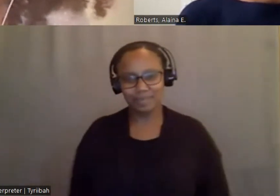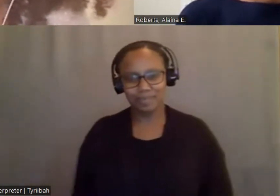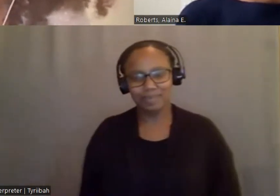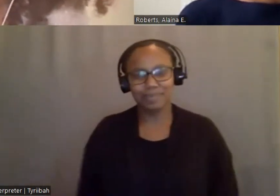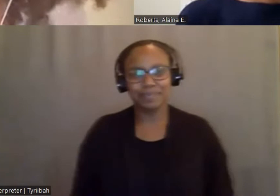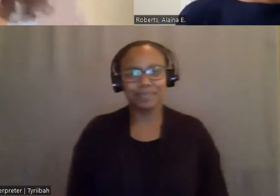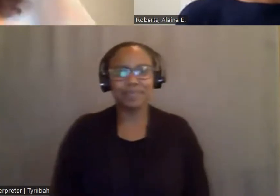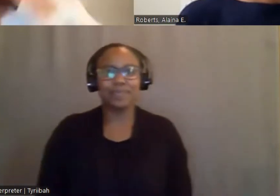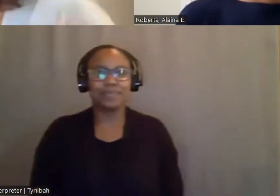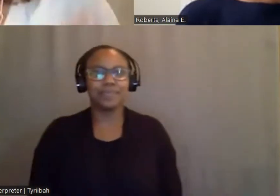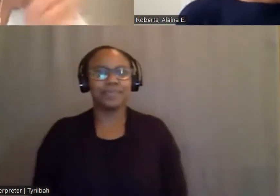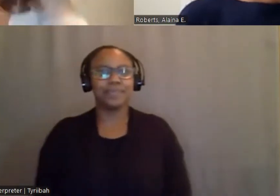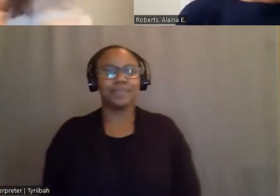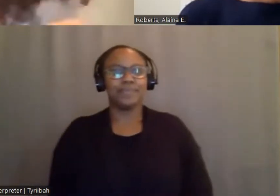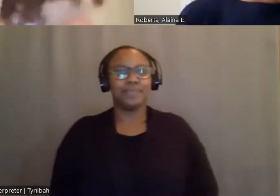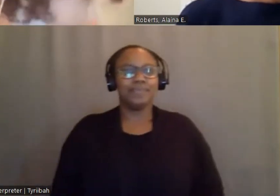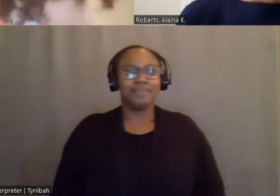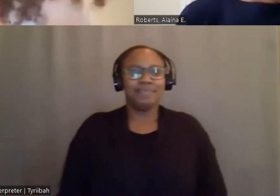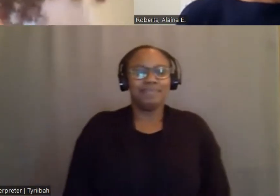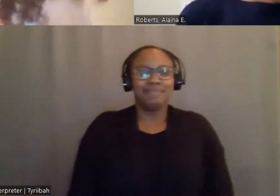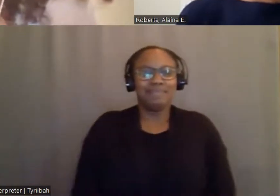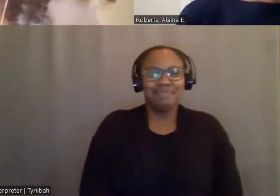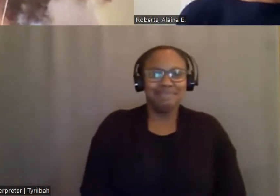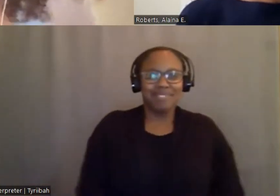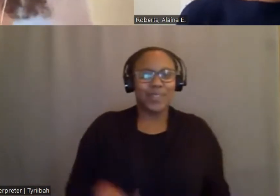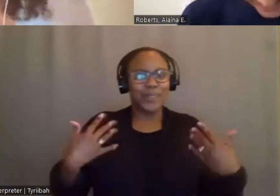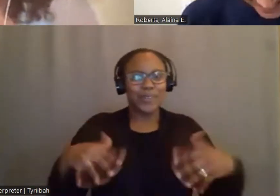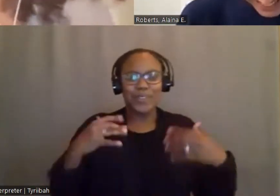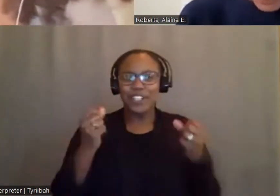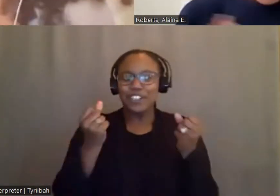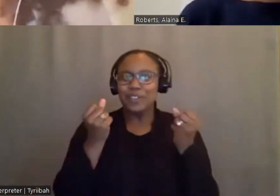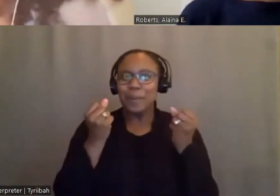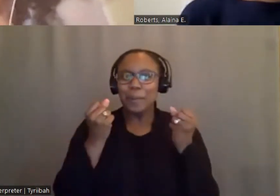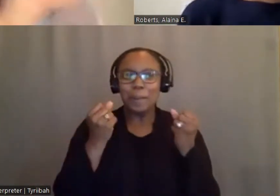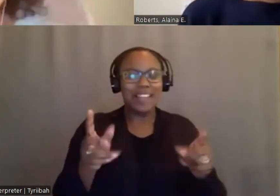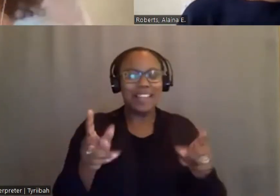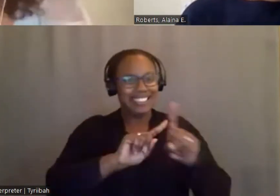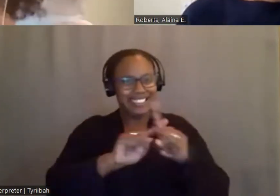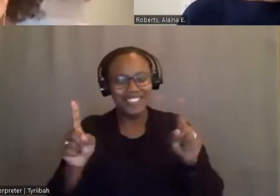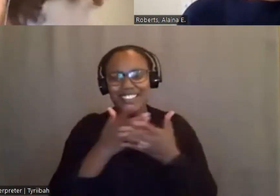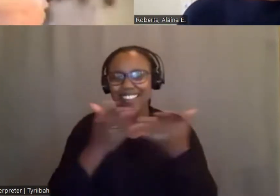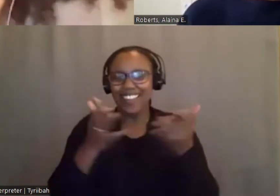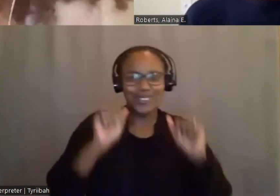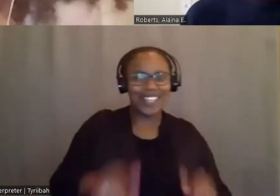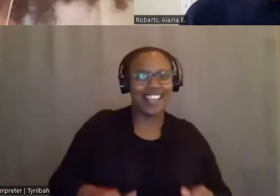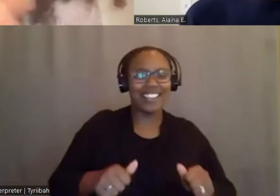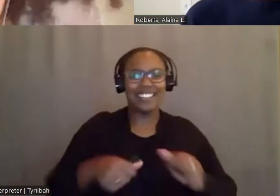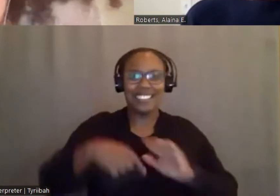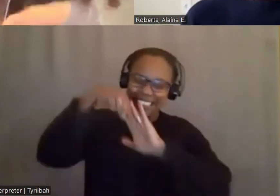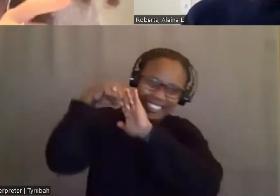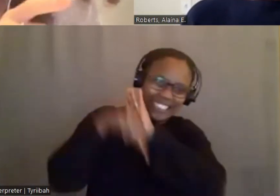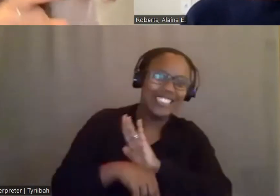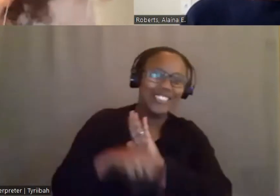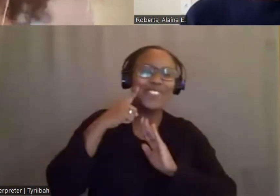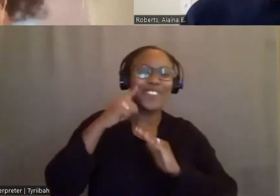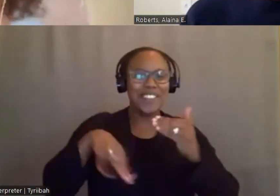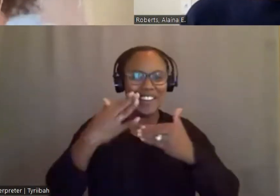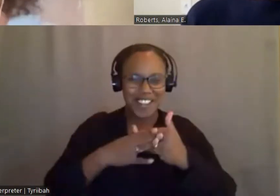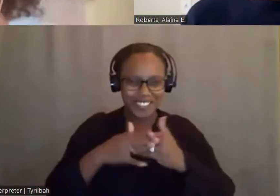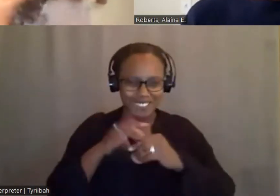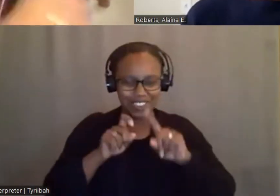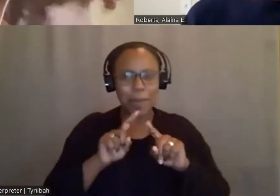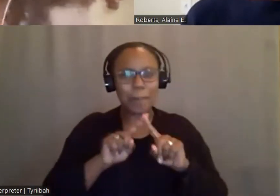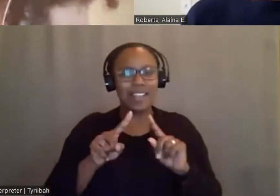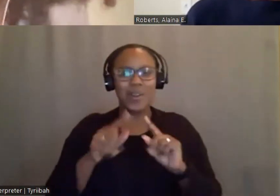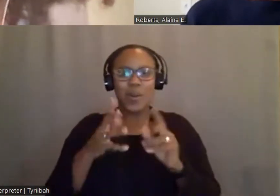Oh, yes. I'm like, there are so many different directions that we could go in for the next question, but I want to stick on the belonging first. And then I